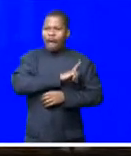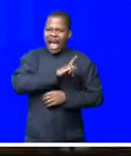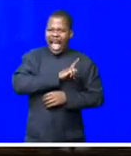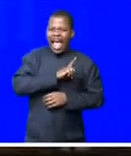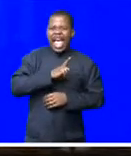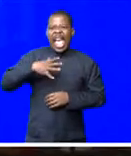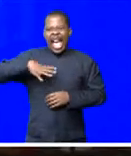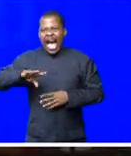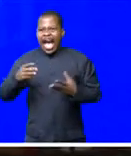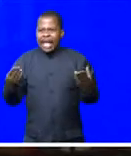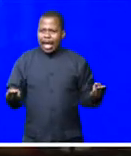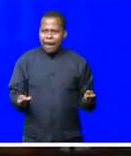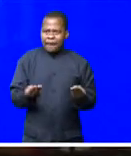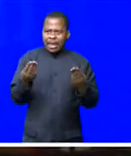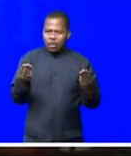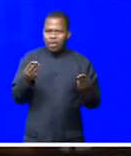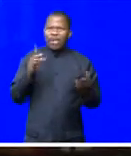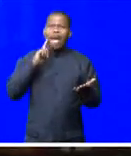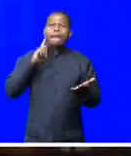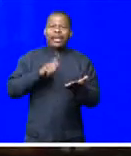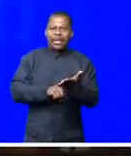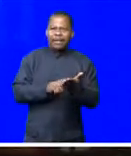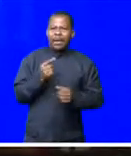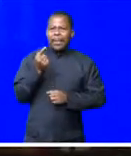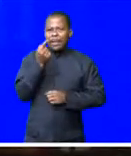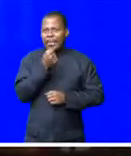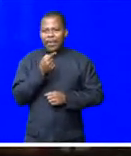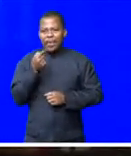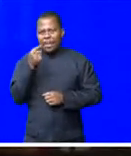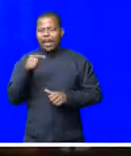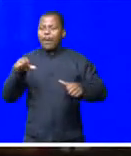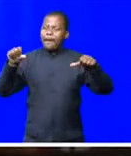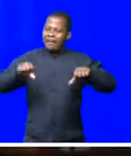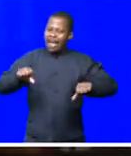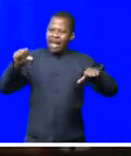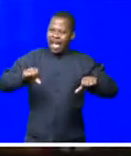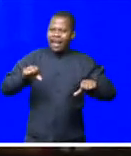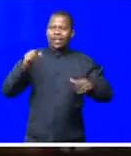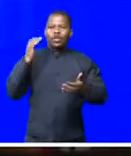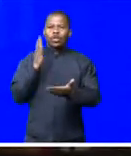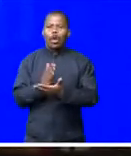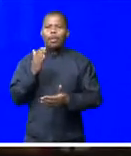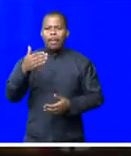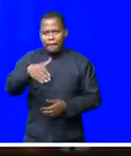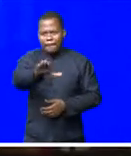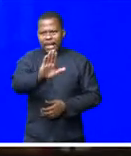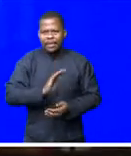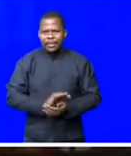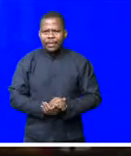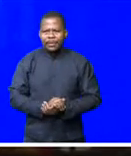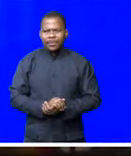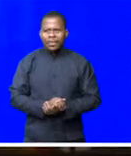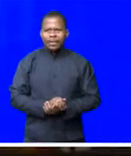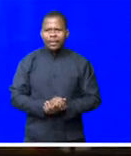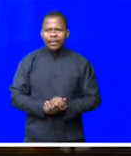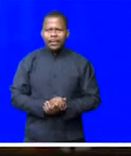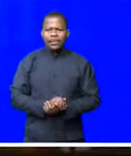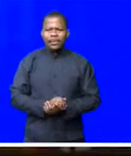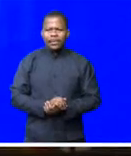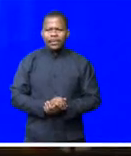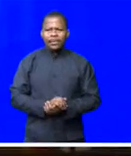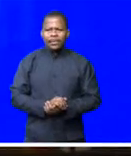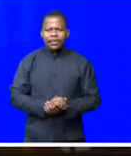because kunebantu lamadinkolelo letingasido, inkolelo letingazange taphila, tingelelo